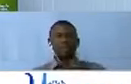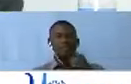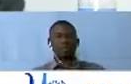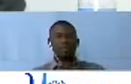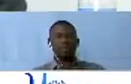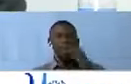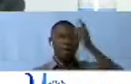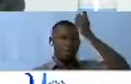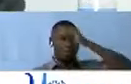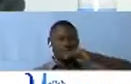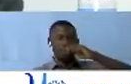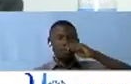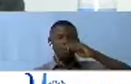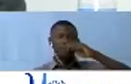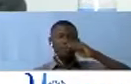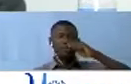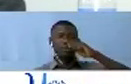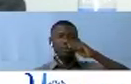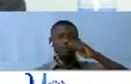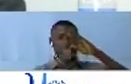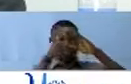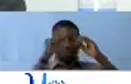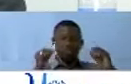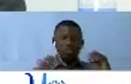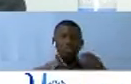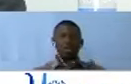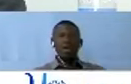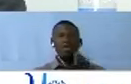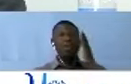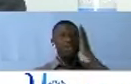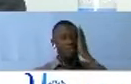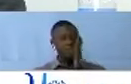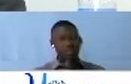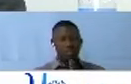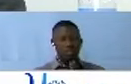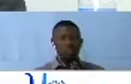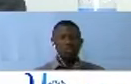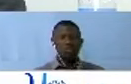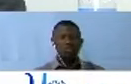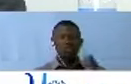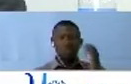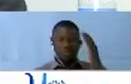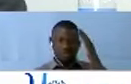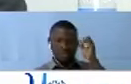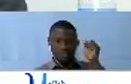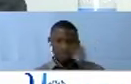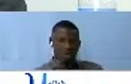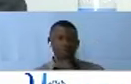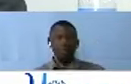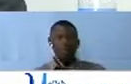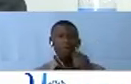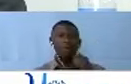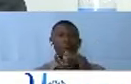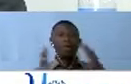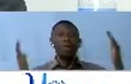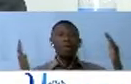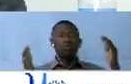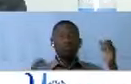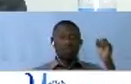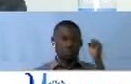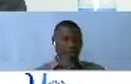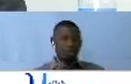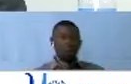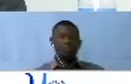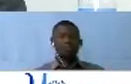serious crimes and then you have major crimes. Sa kamto ko Gambia la police bunda ye serious crime soto jela ni major crime. It was established